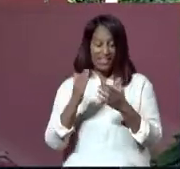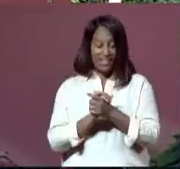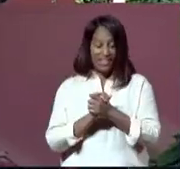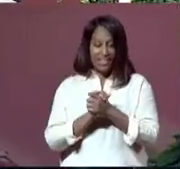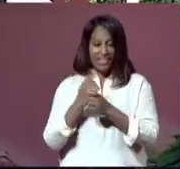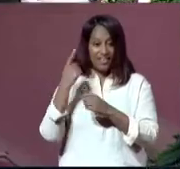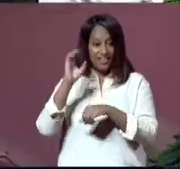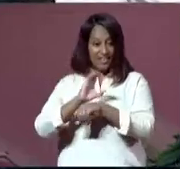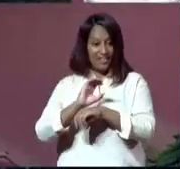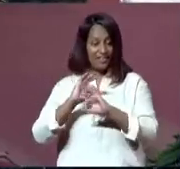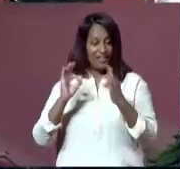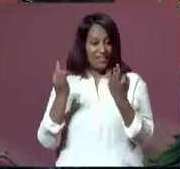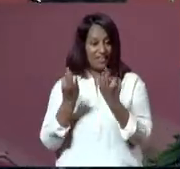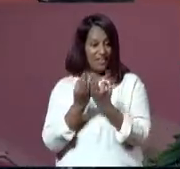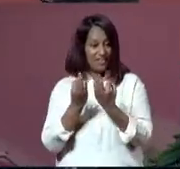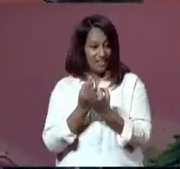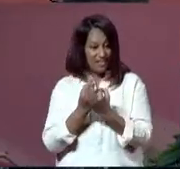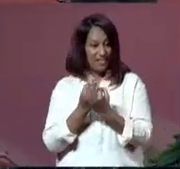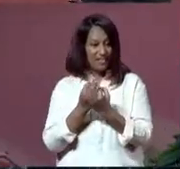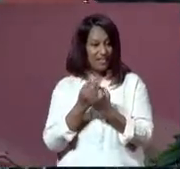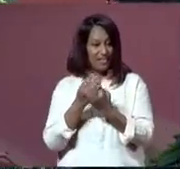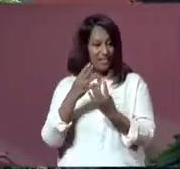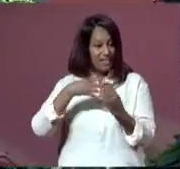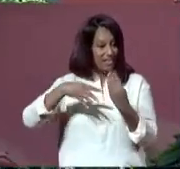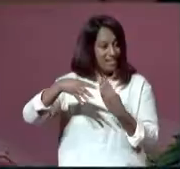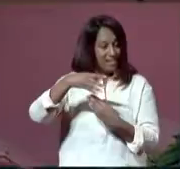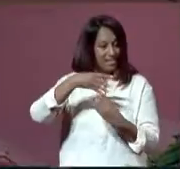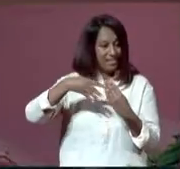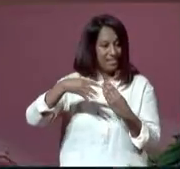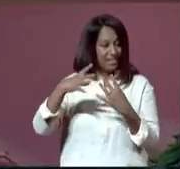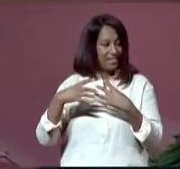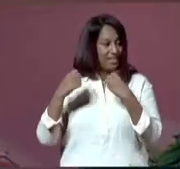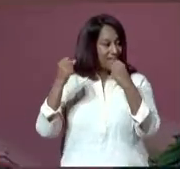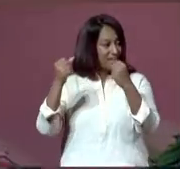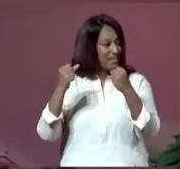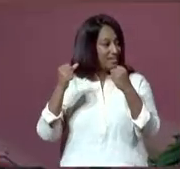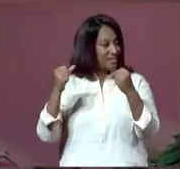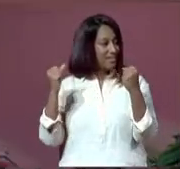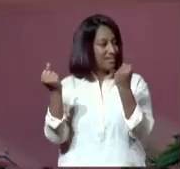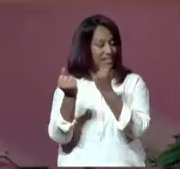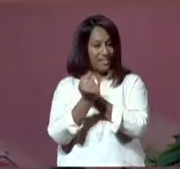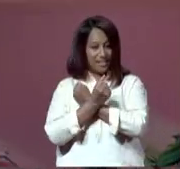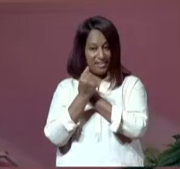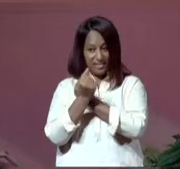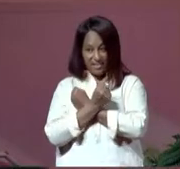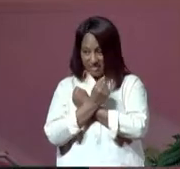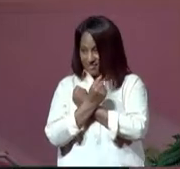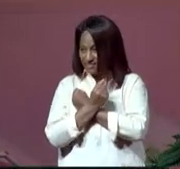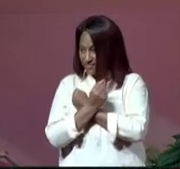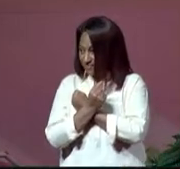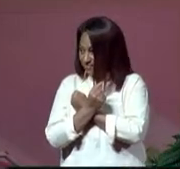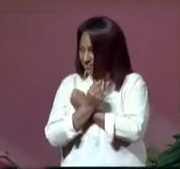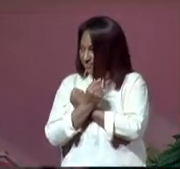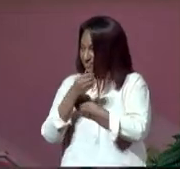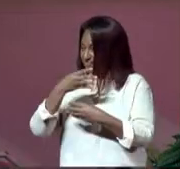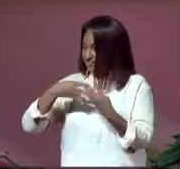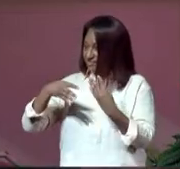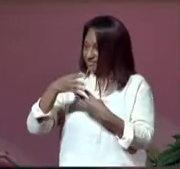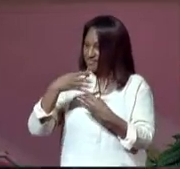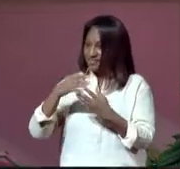for church family and fellowship and the power of a loving fellowship. Thank